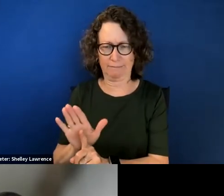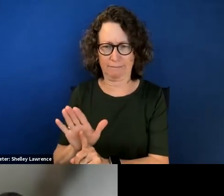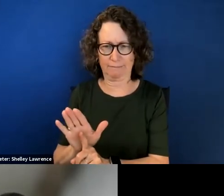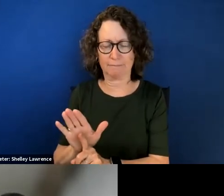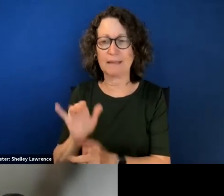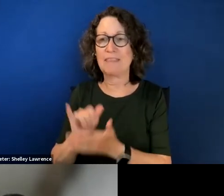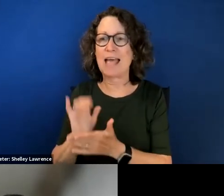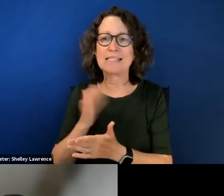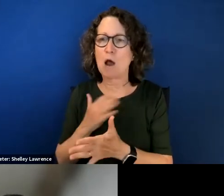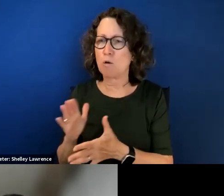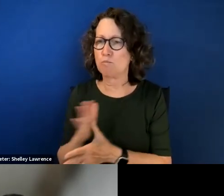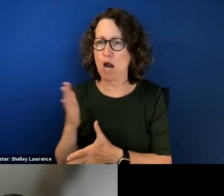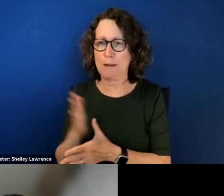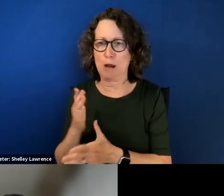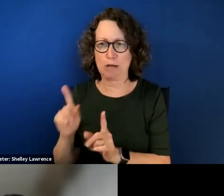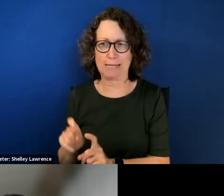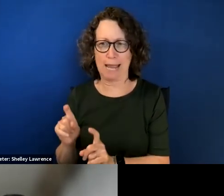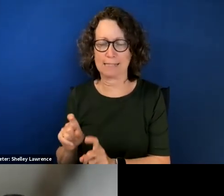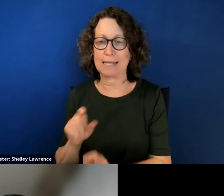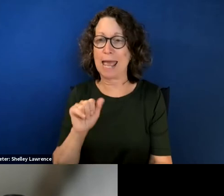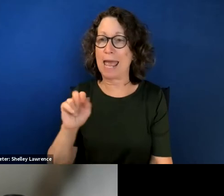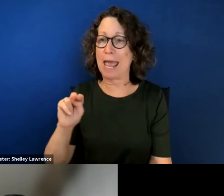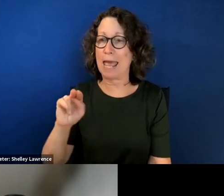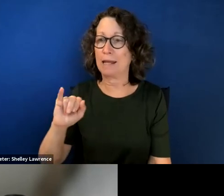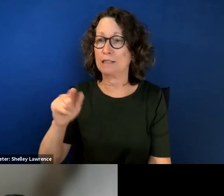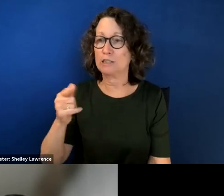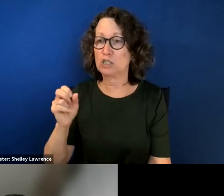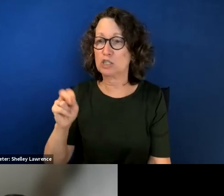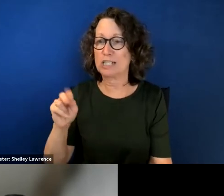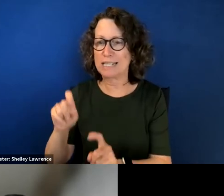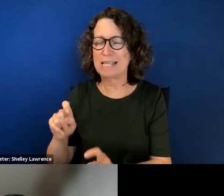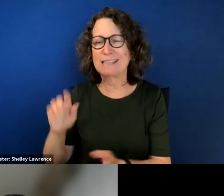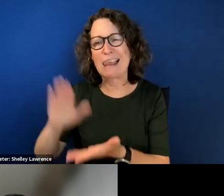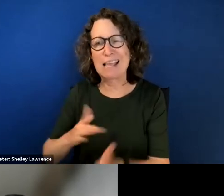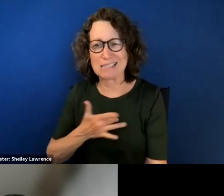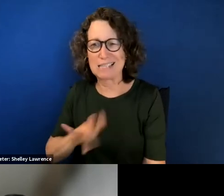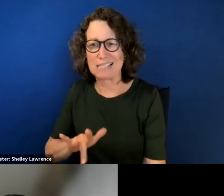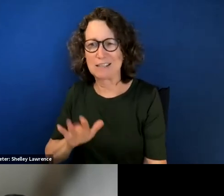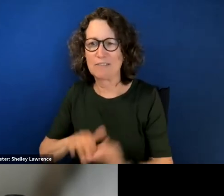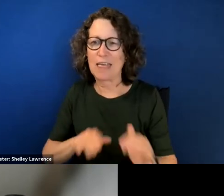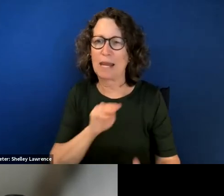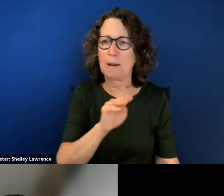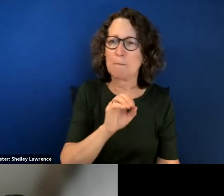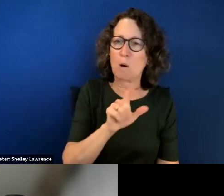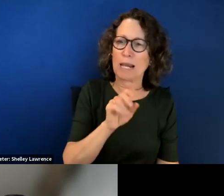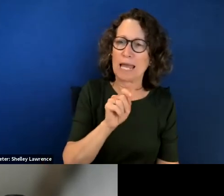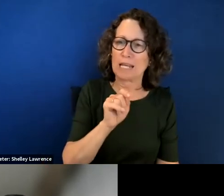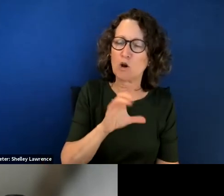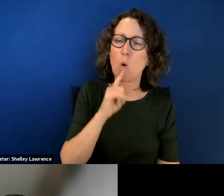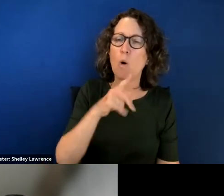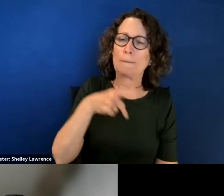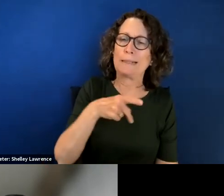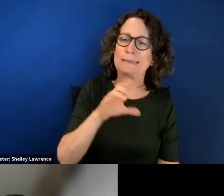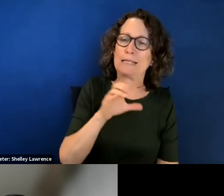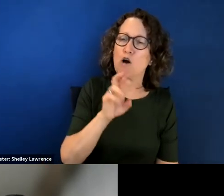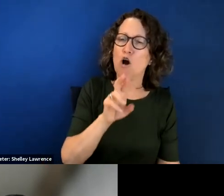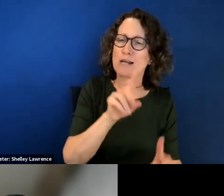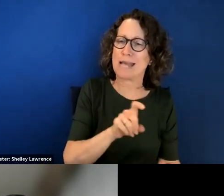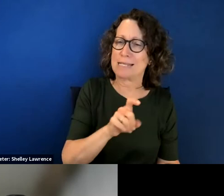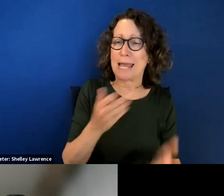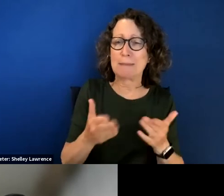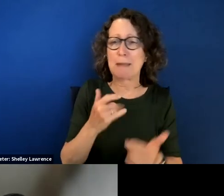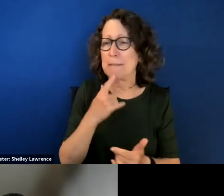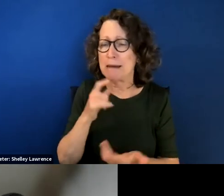That'll be our primary mode. Antigen tests are less sensitive than molecular or PCR tests and may